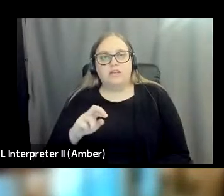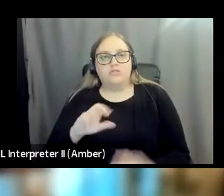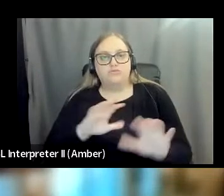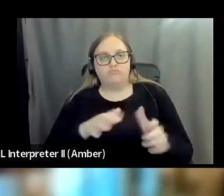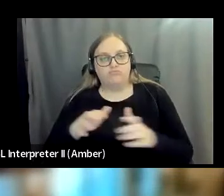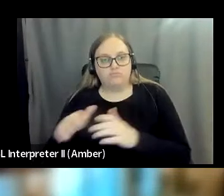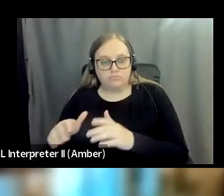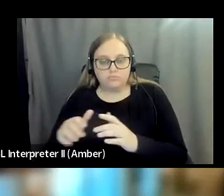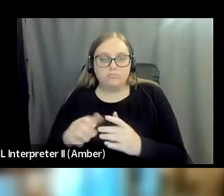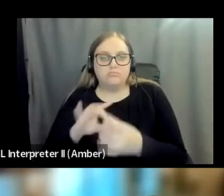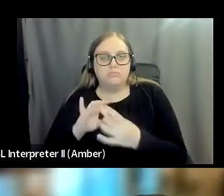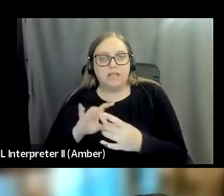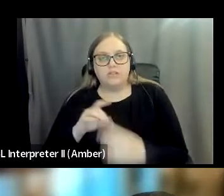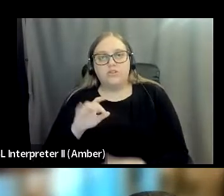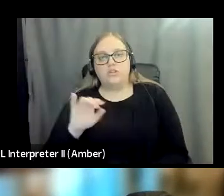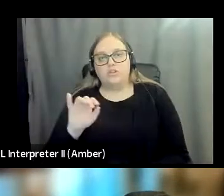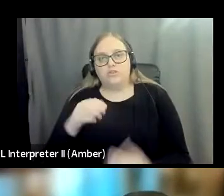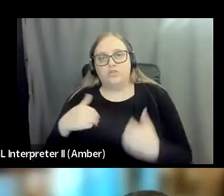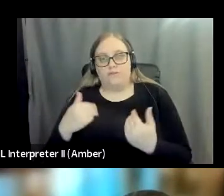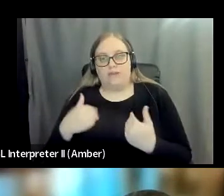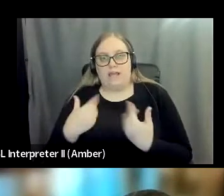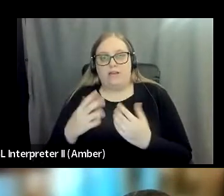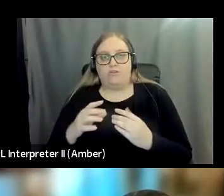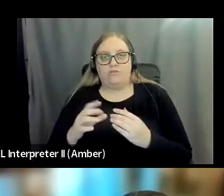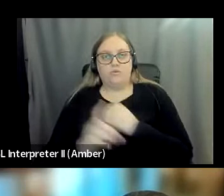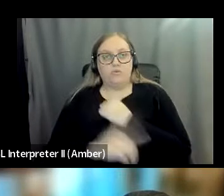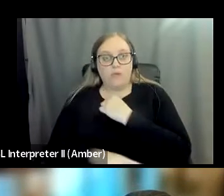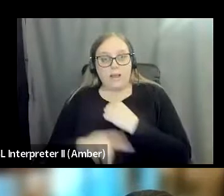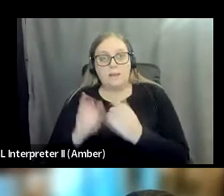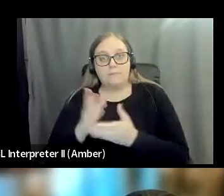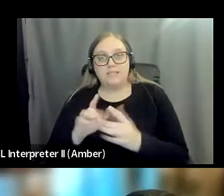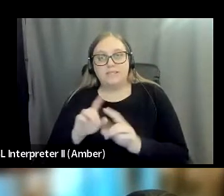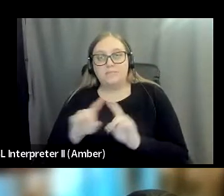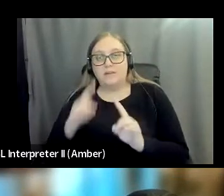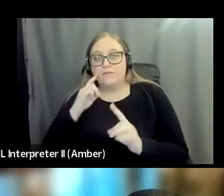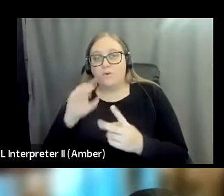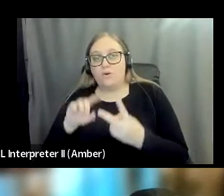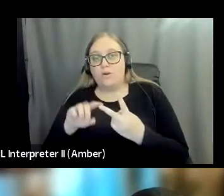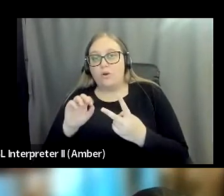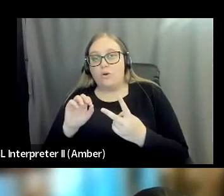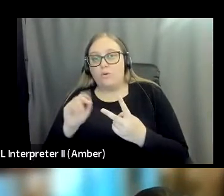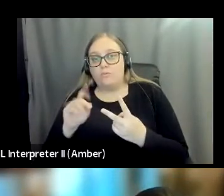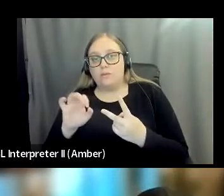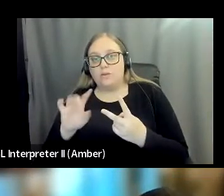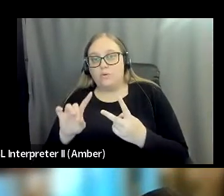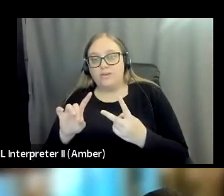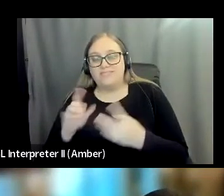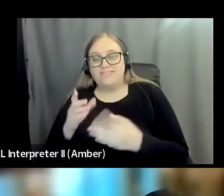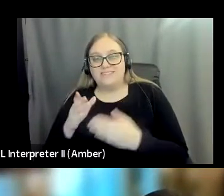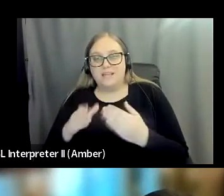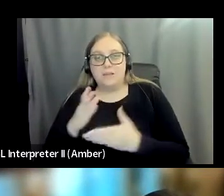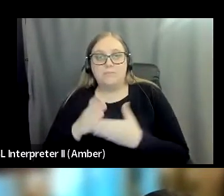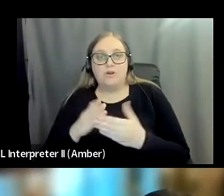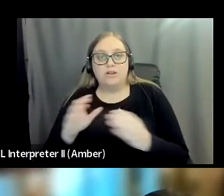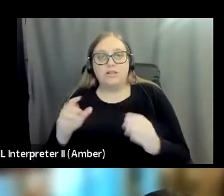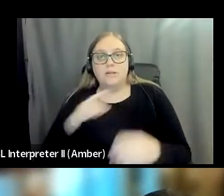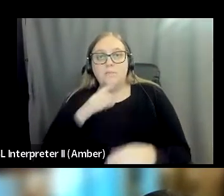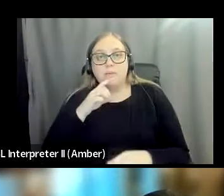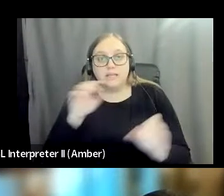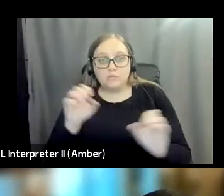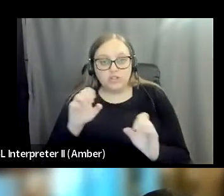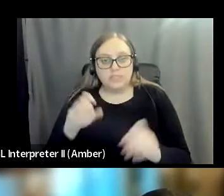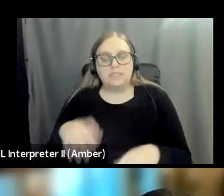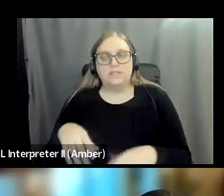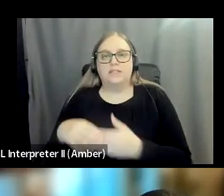to the juvenile crime piece. However, on the opioid side, part of the public emergency and part